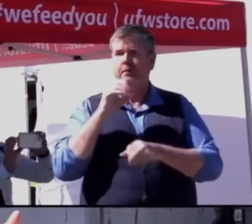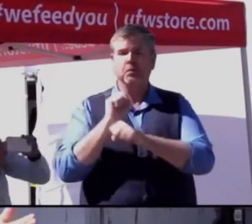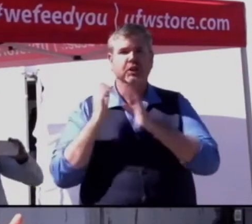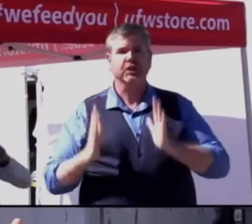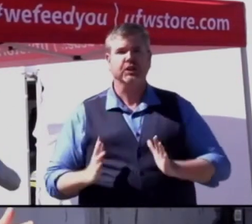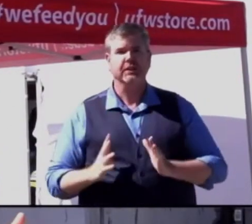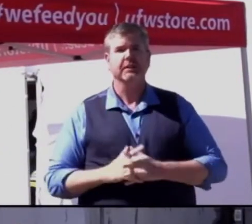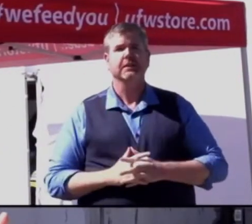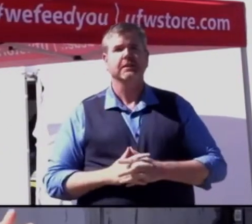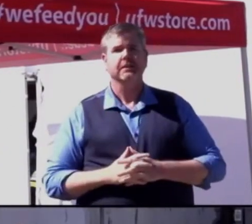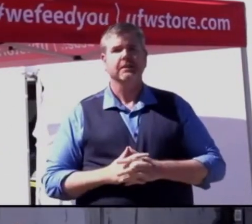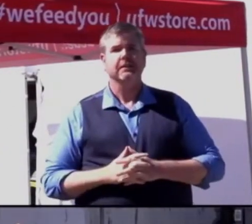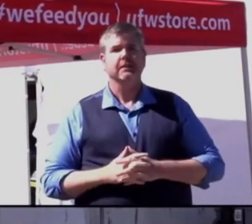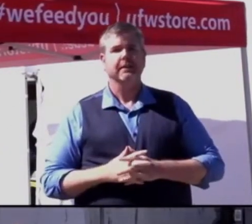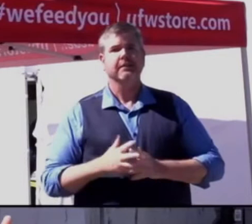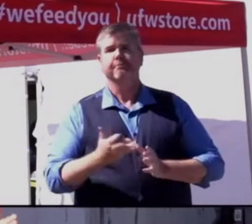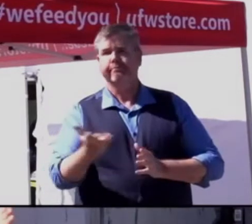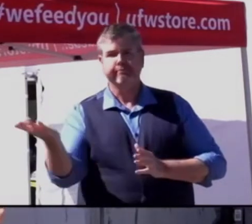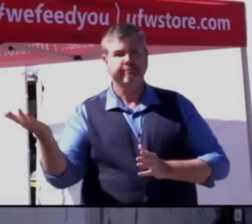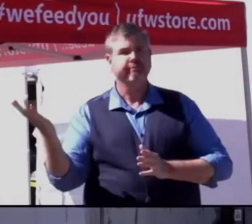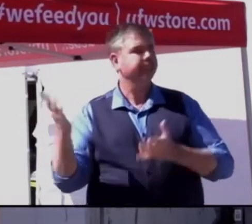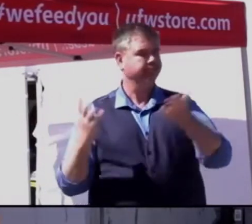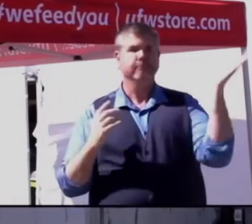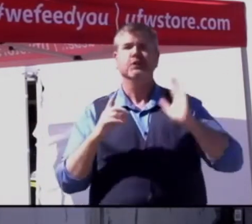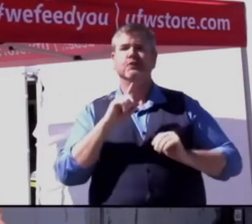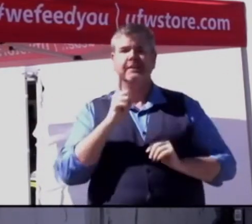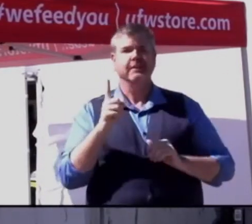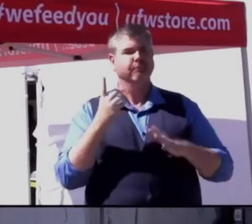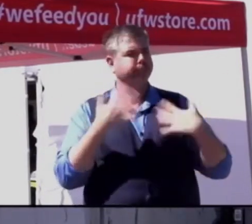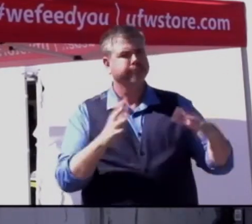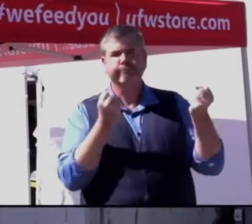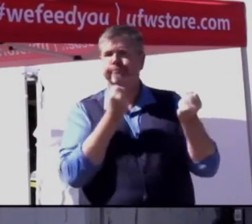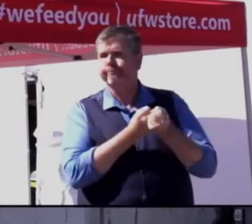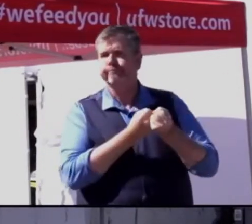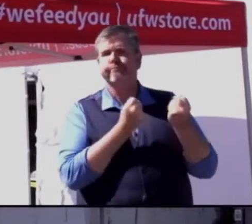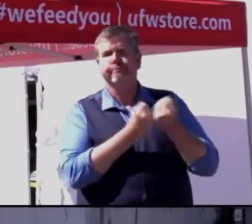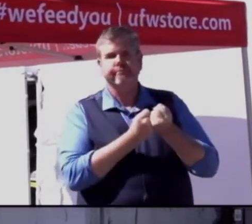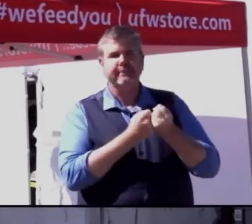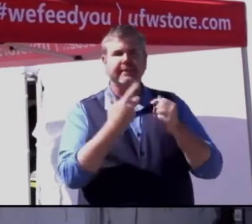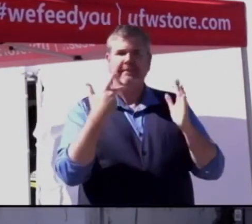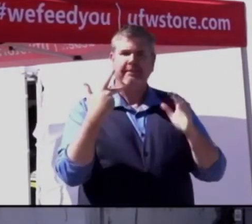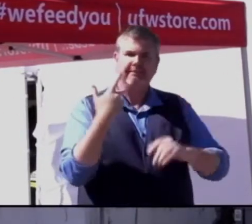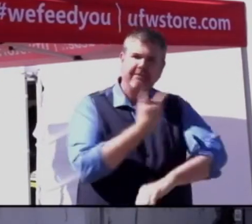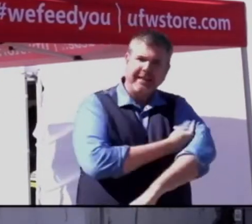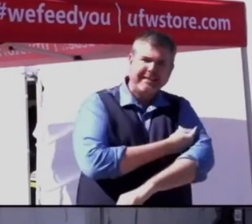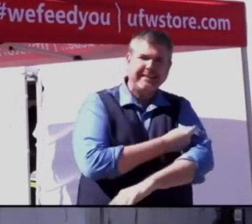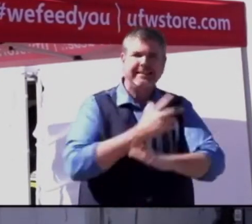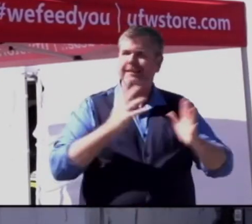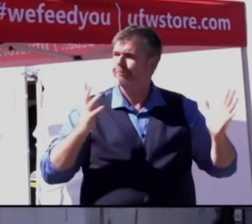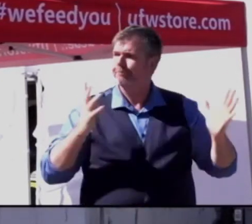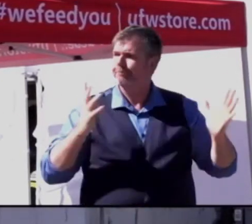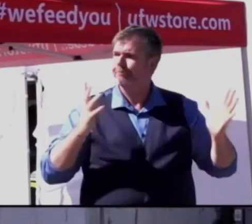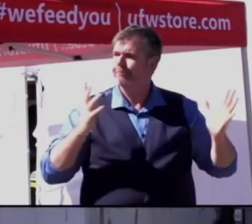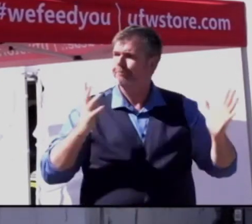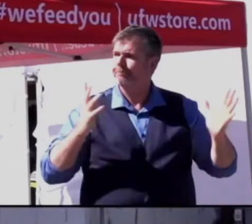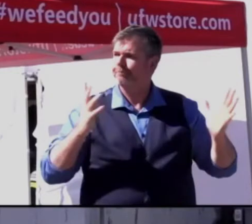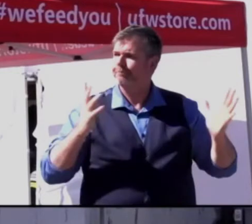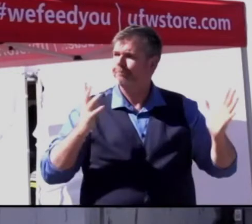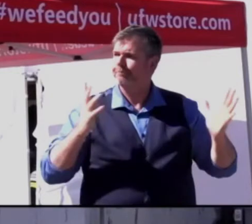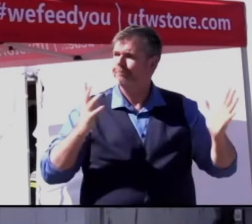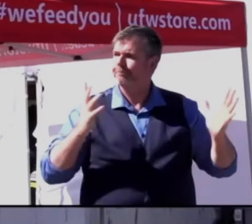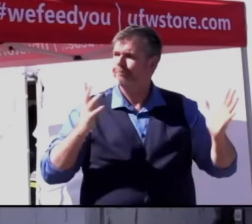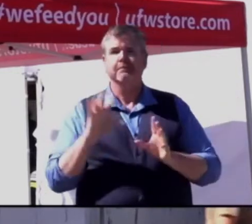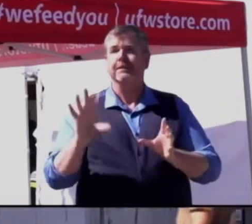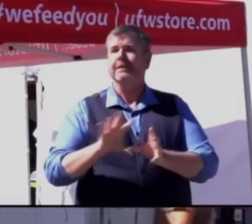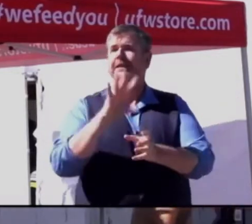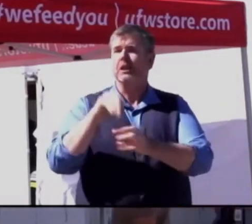Newman, who really been championing the cause of vaccinating, starting with the flu vaccine. So